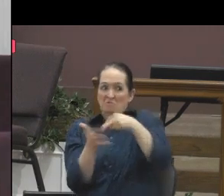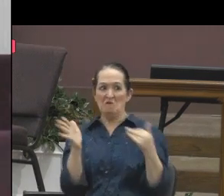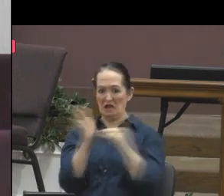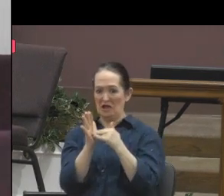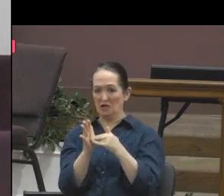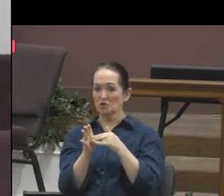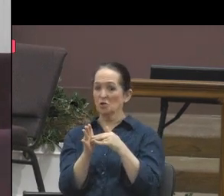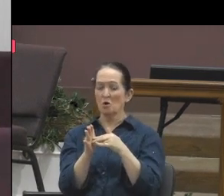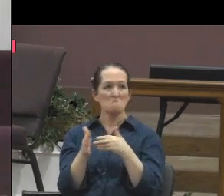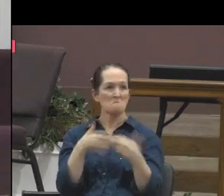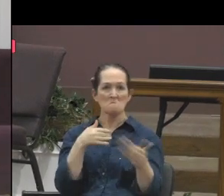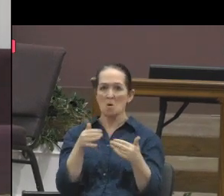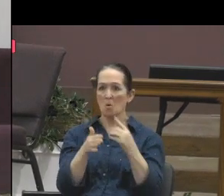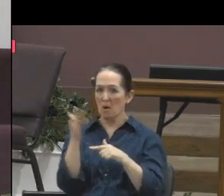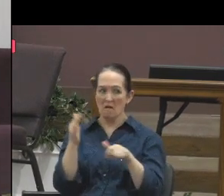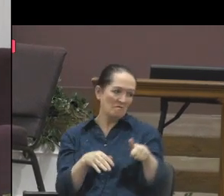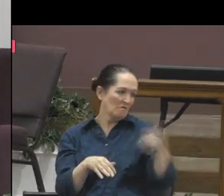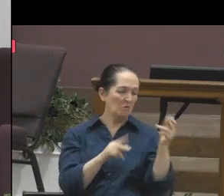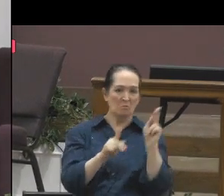for.